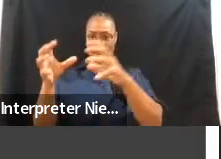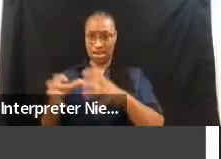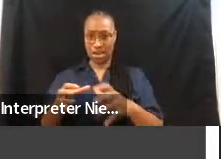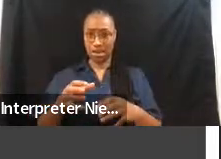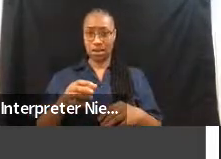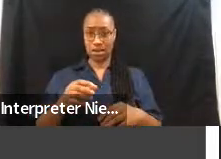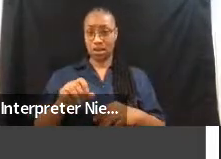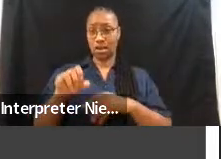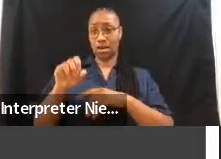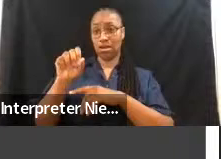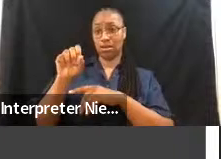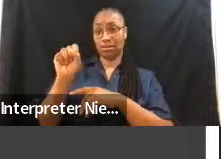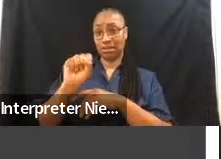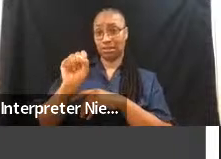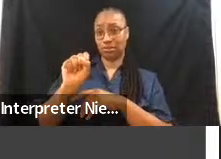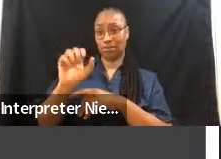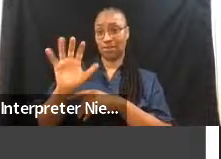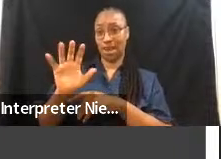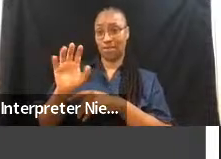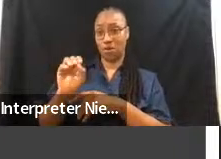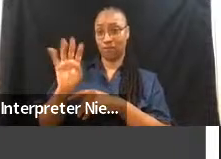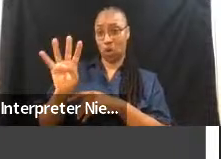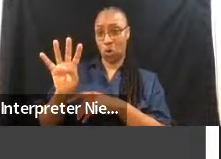64% had no adjustable exam table.